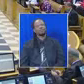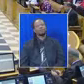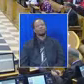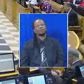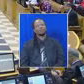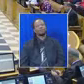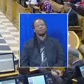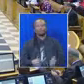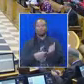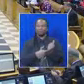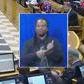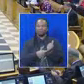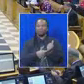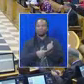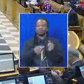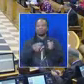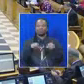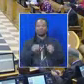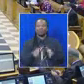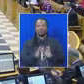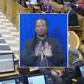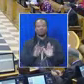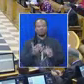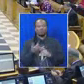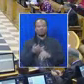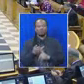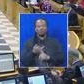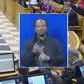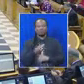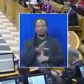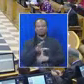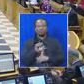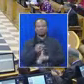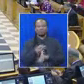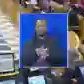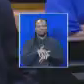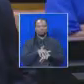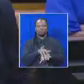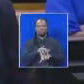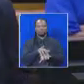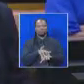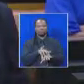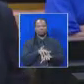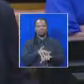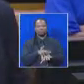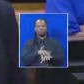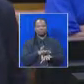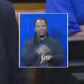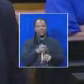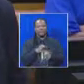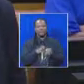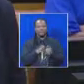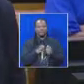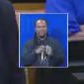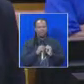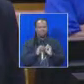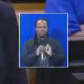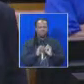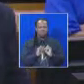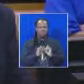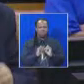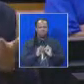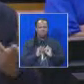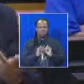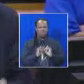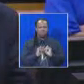Deputy Chairman, the South African agricultural sector is experiencing a very serious crisis, and it appears as if